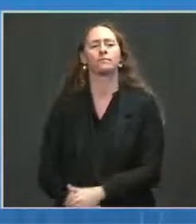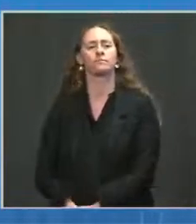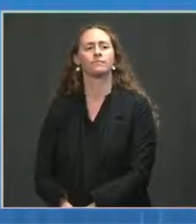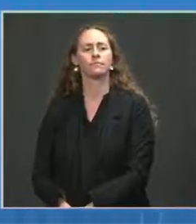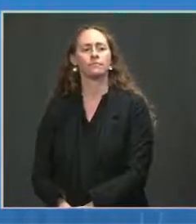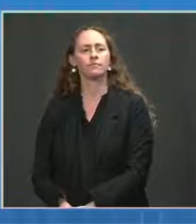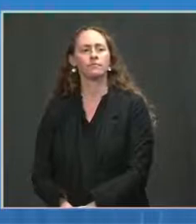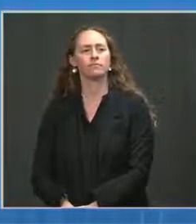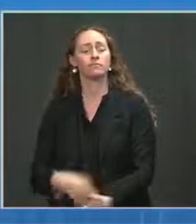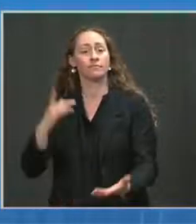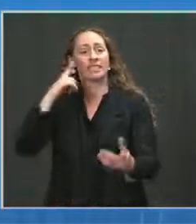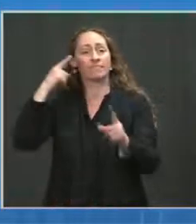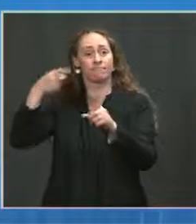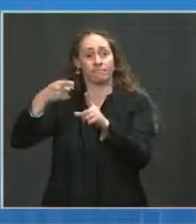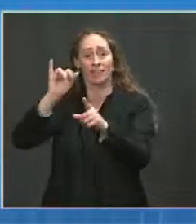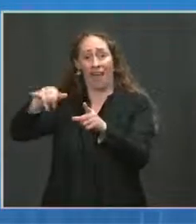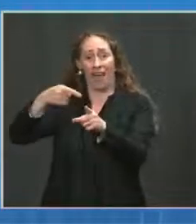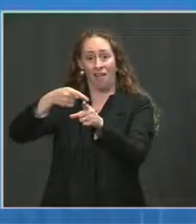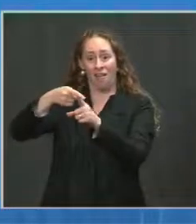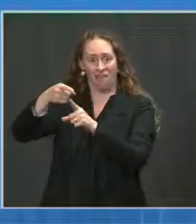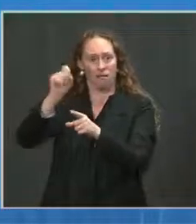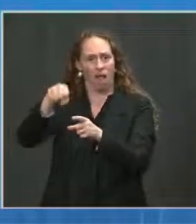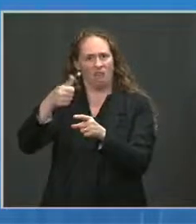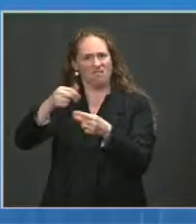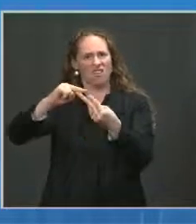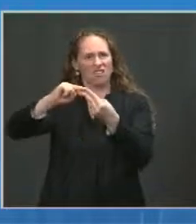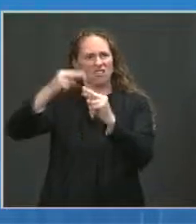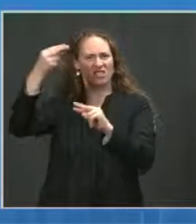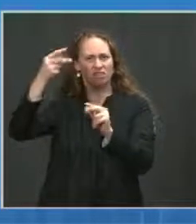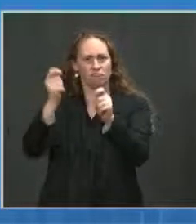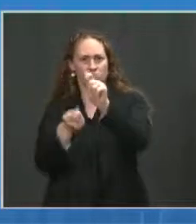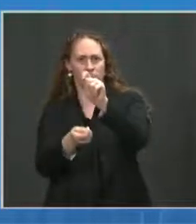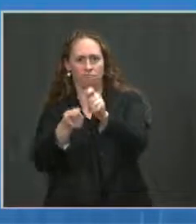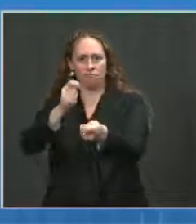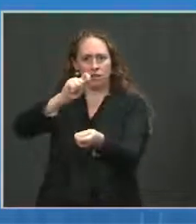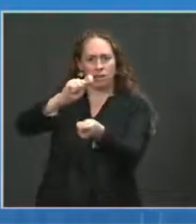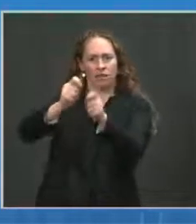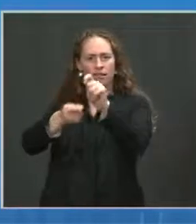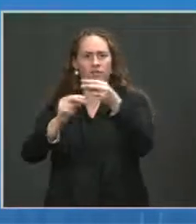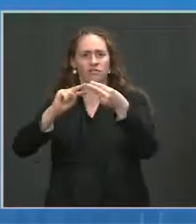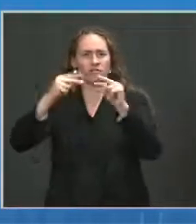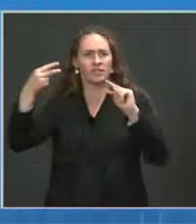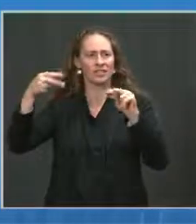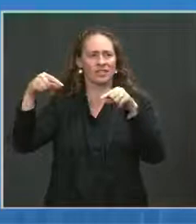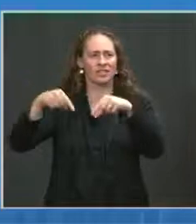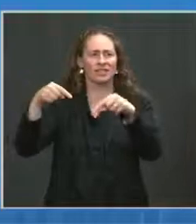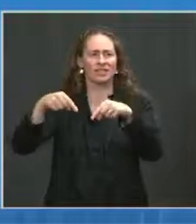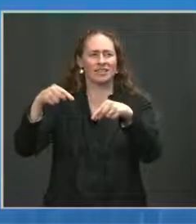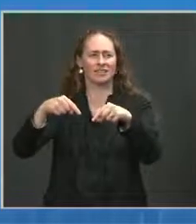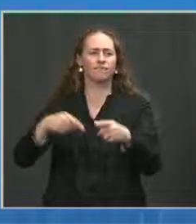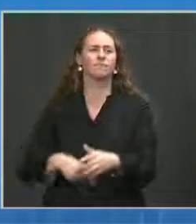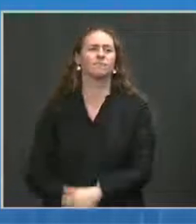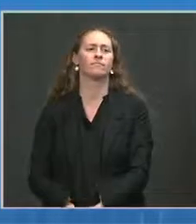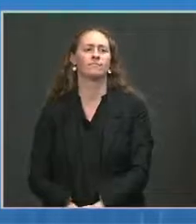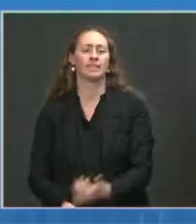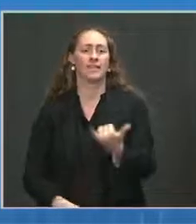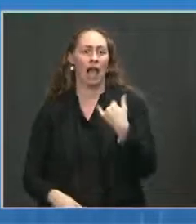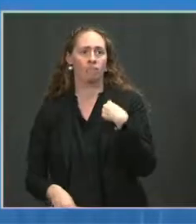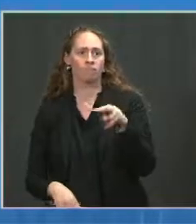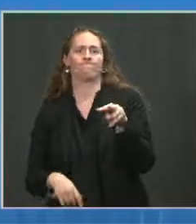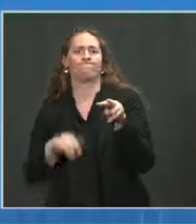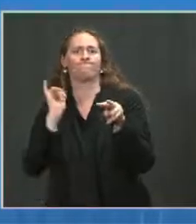new variant, such as the Delta variant. And what we are seeing right now, that there are reinfections.